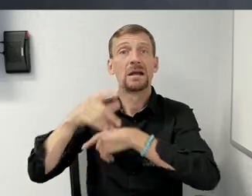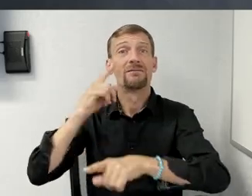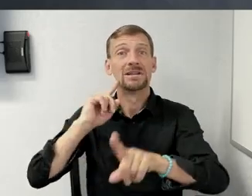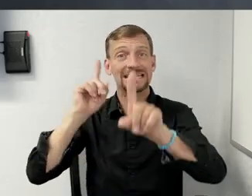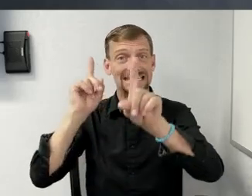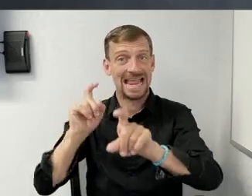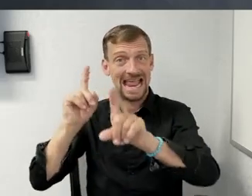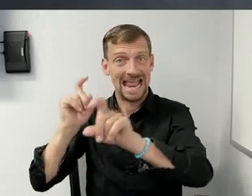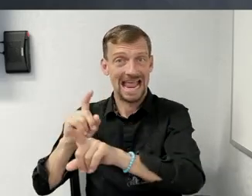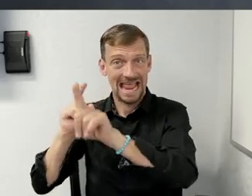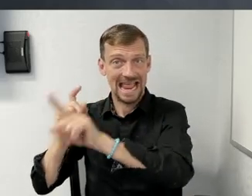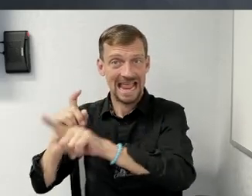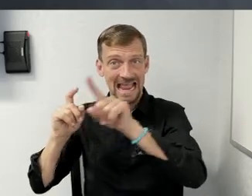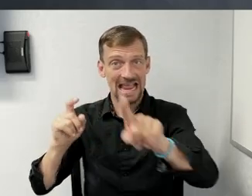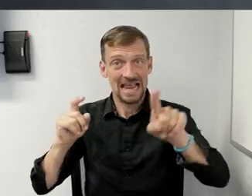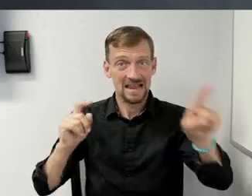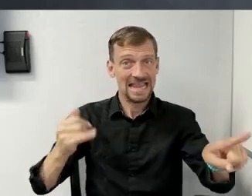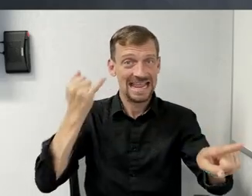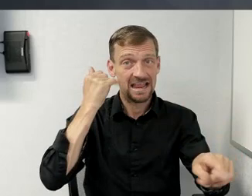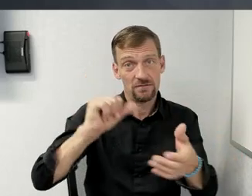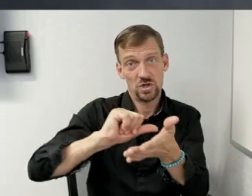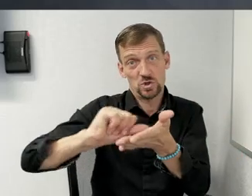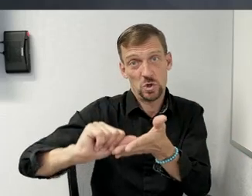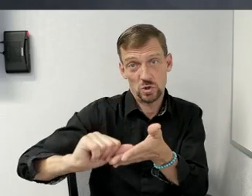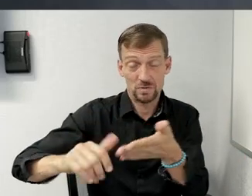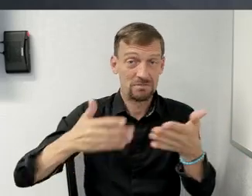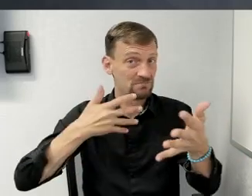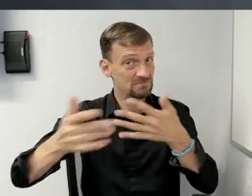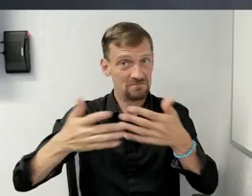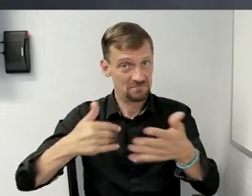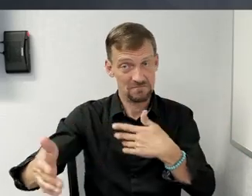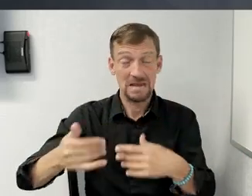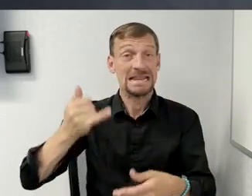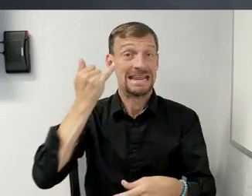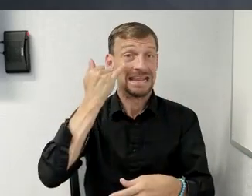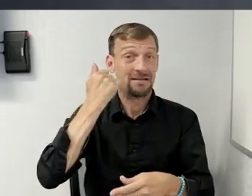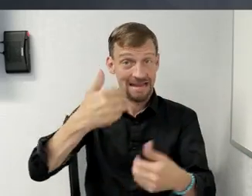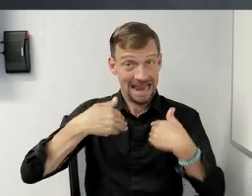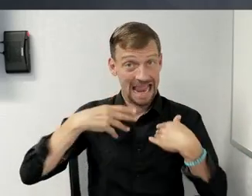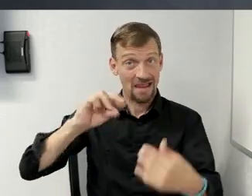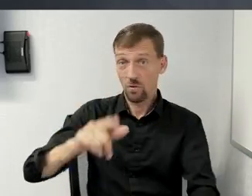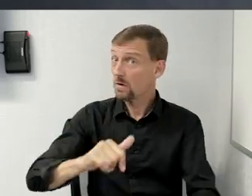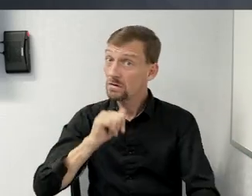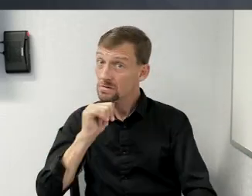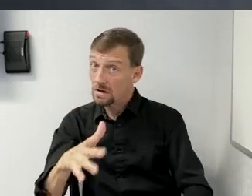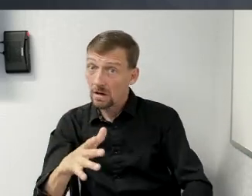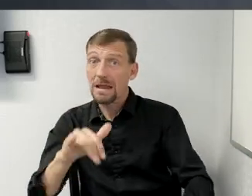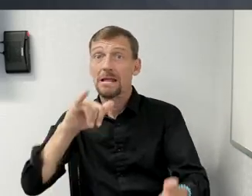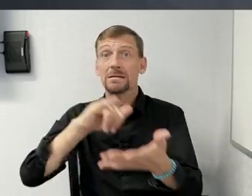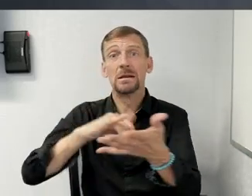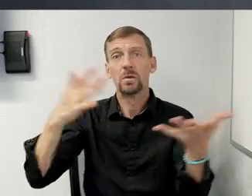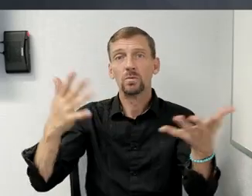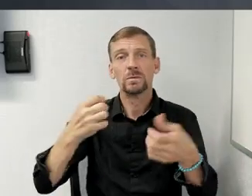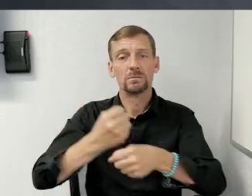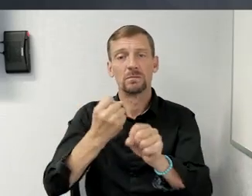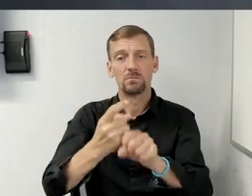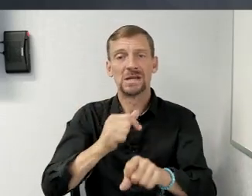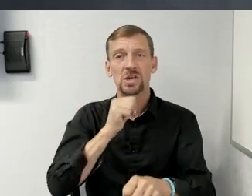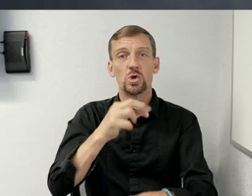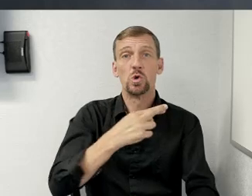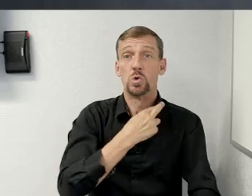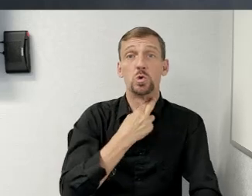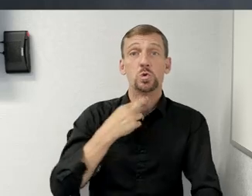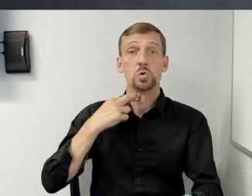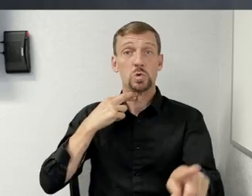them, whether they're symptomatic or asymptomatic. And so again, that's to understand what are the risks of